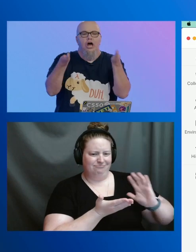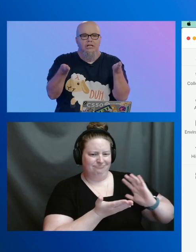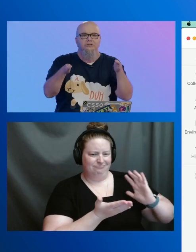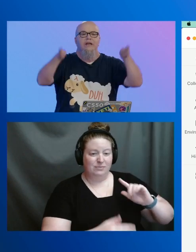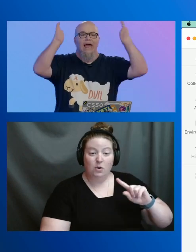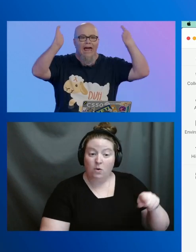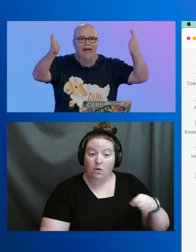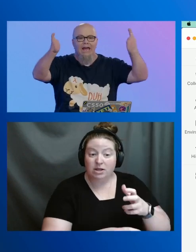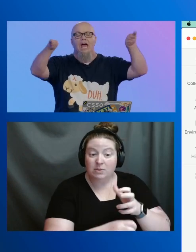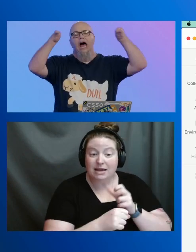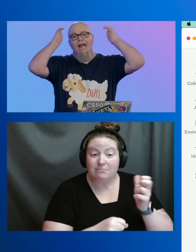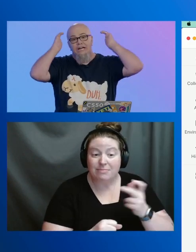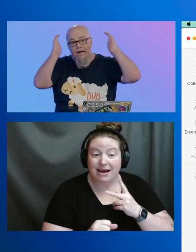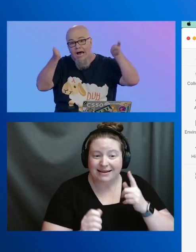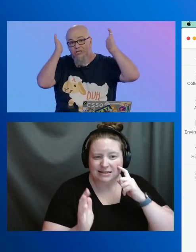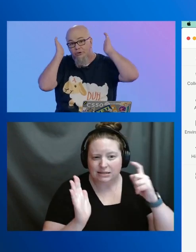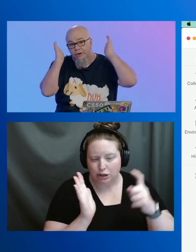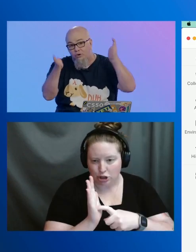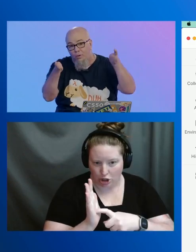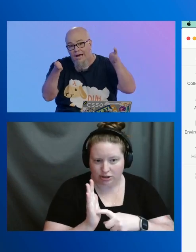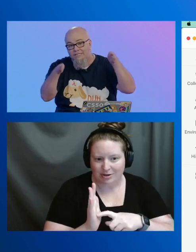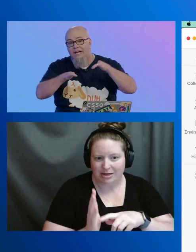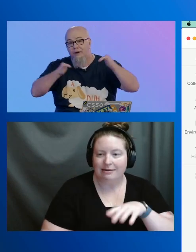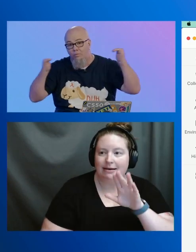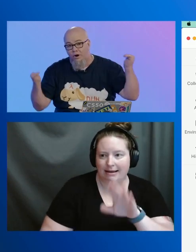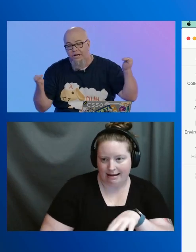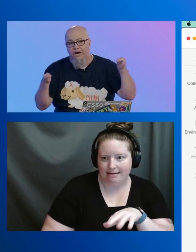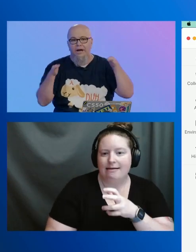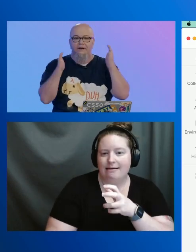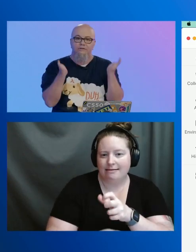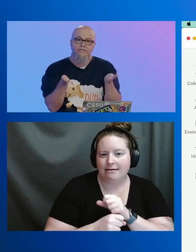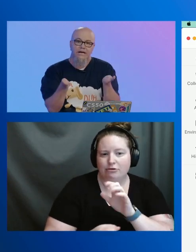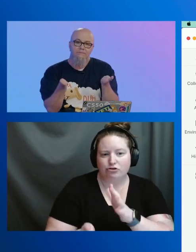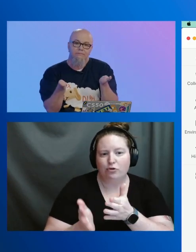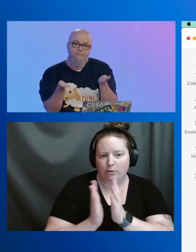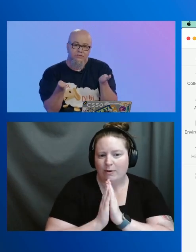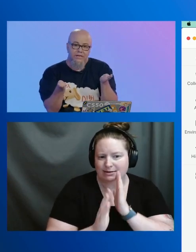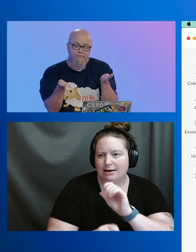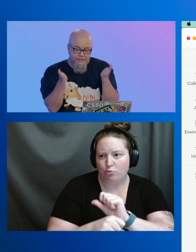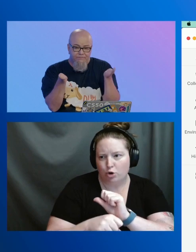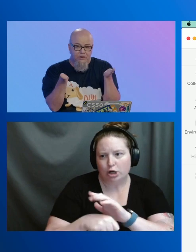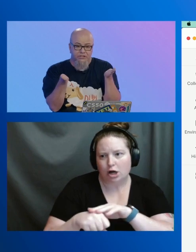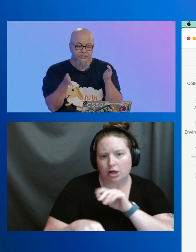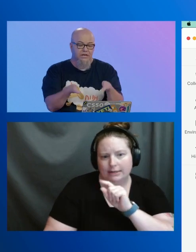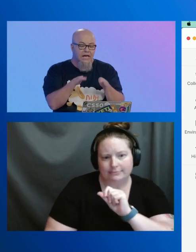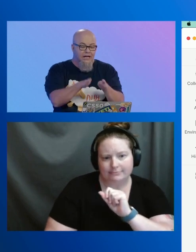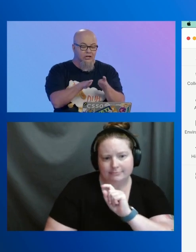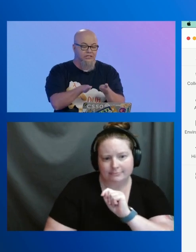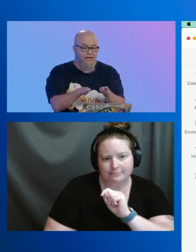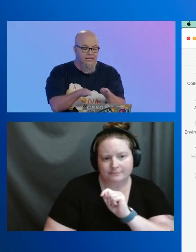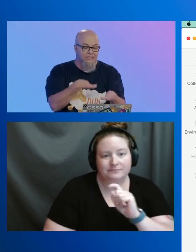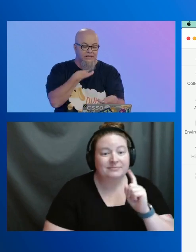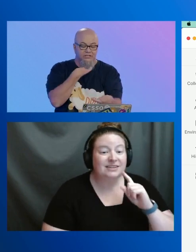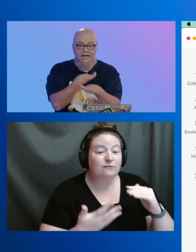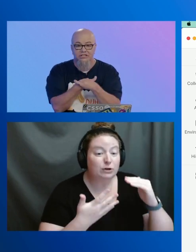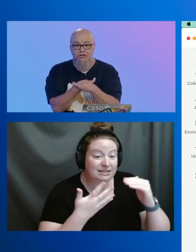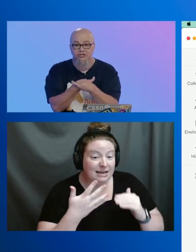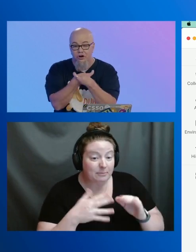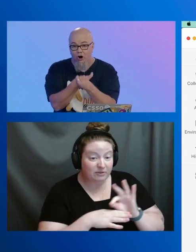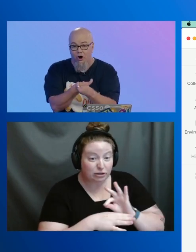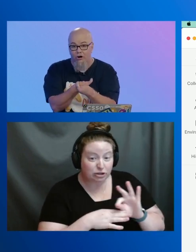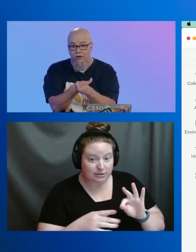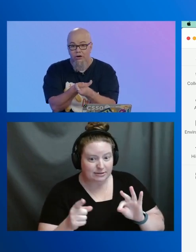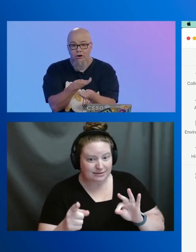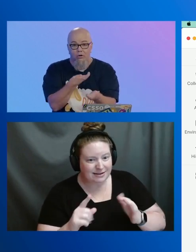an acknowledgement. Hey, I got your request and I'm working on it. And for step functions, it looks like this. Here's the